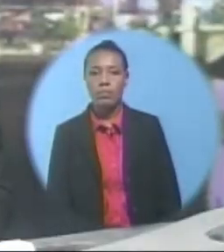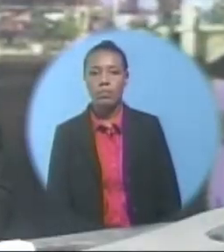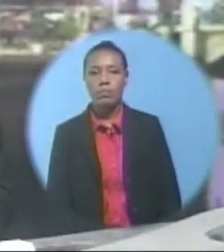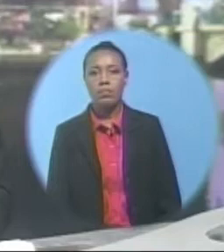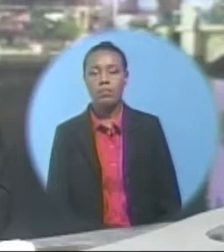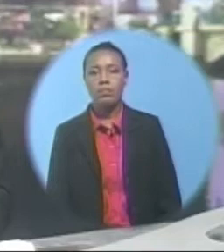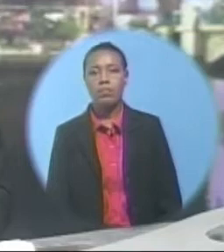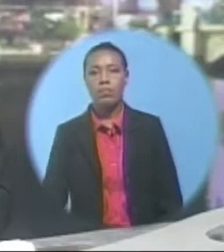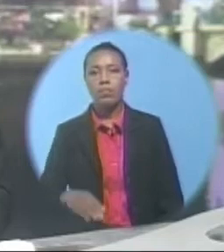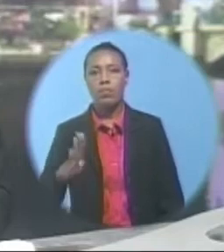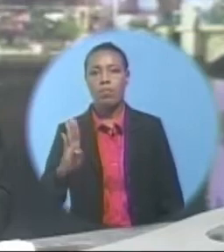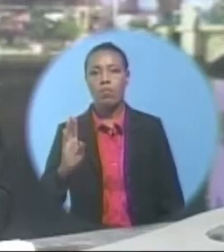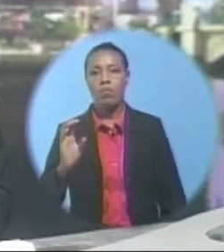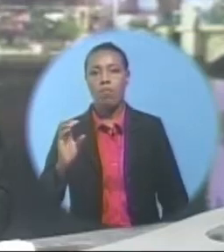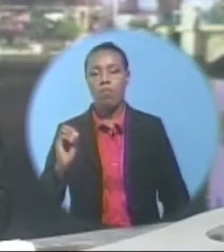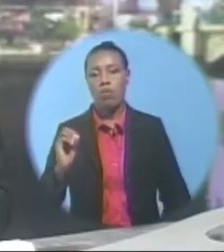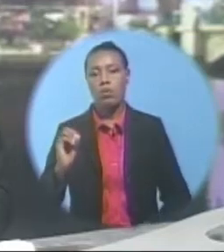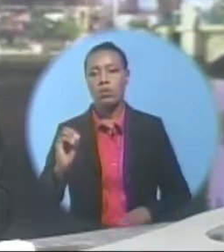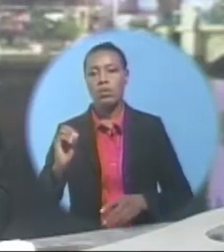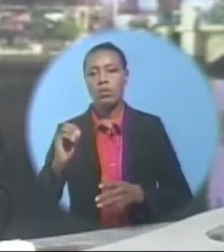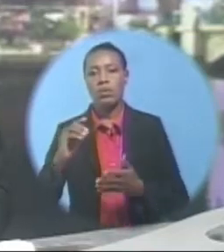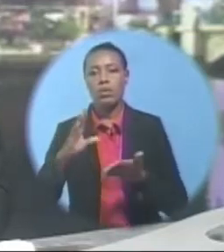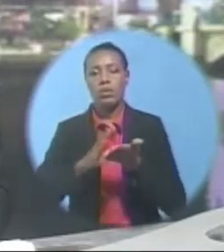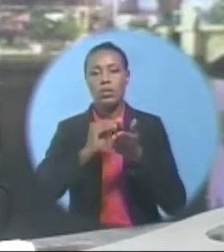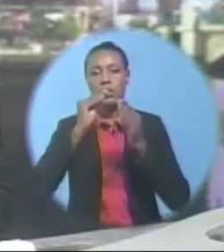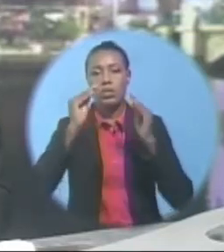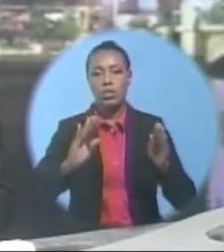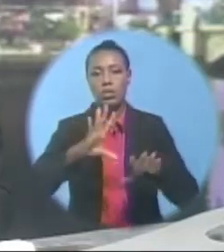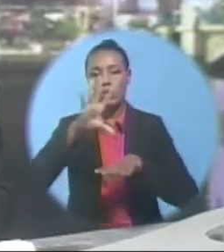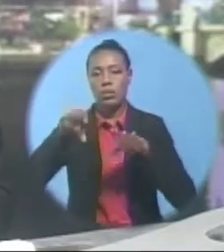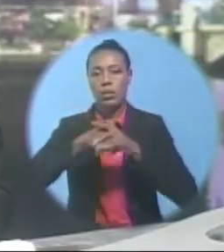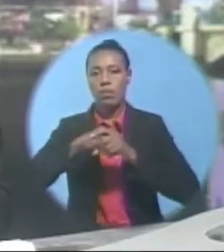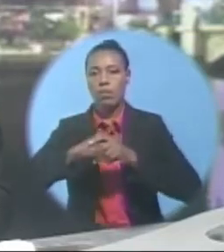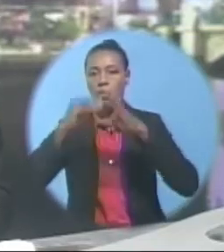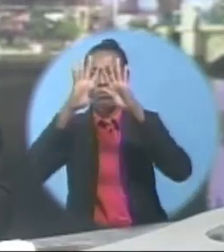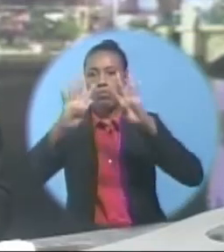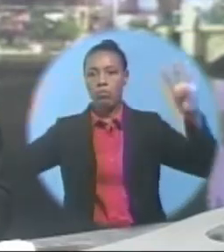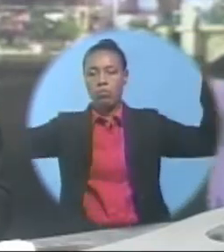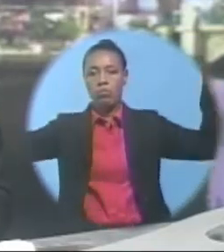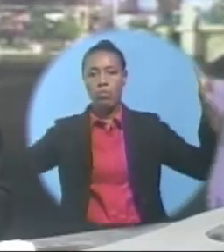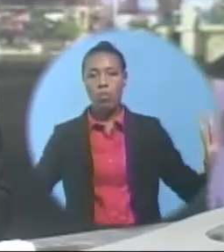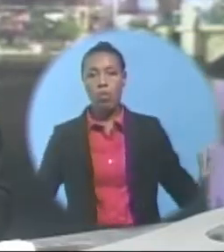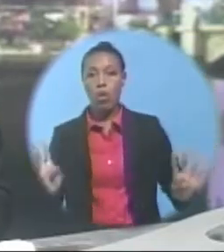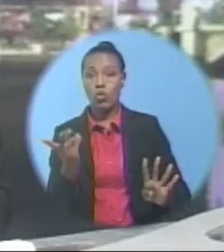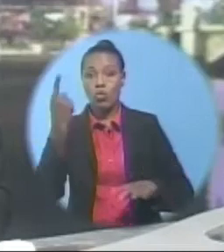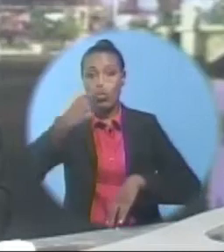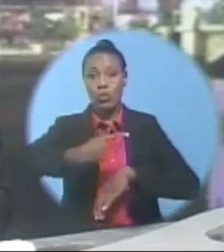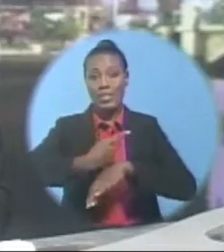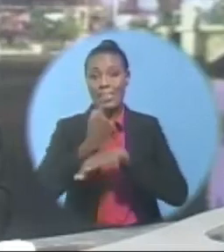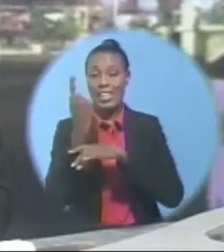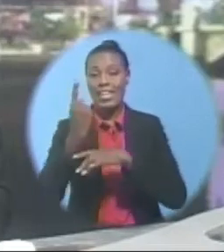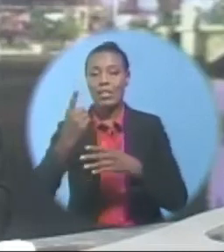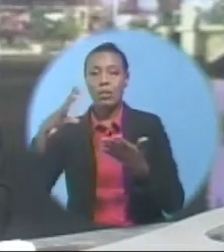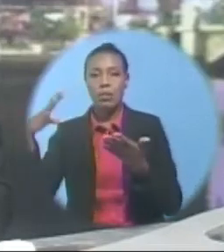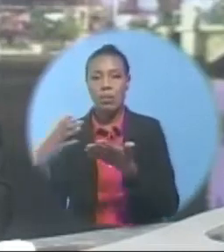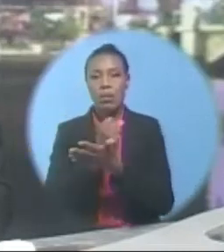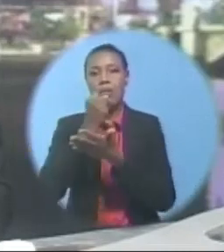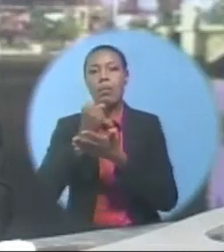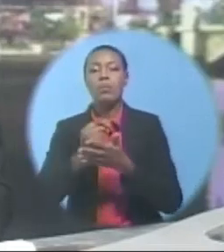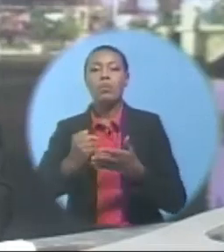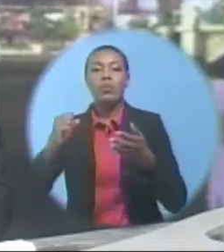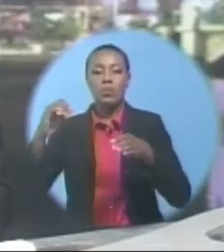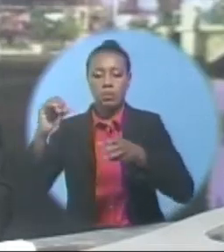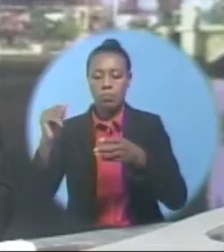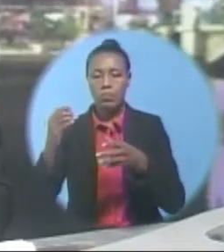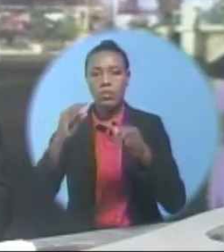Over 40 performing arts teachers have given up 2 days of their summer holiday to brush up on their teaching techniques. Lecturer